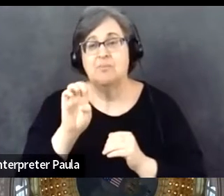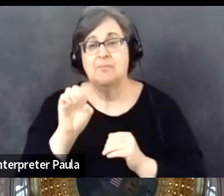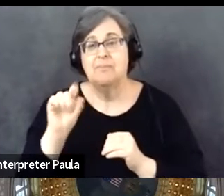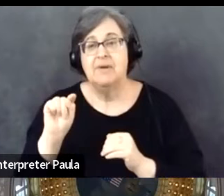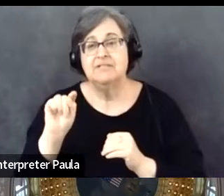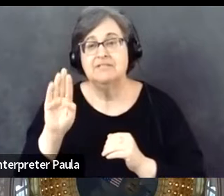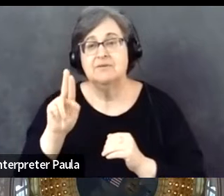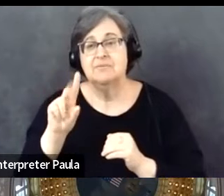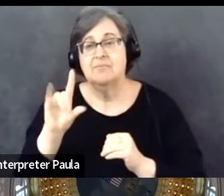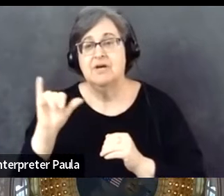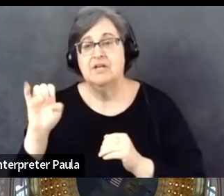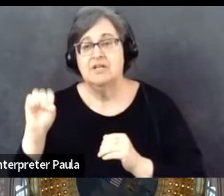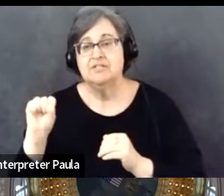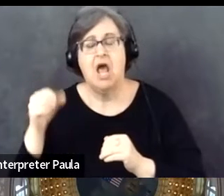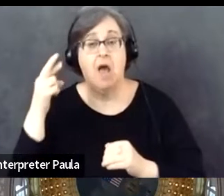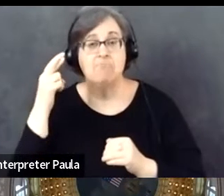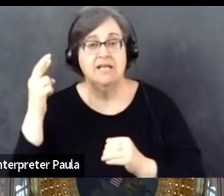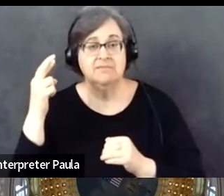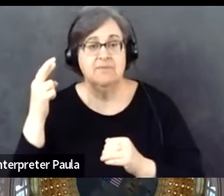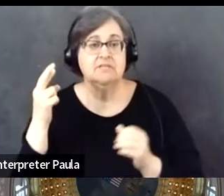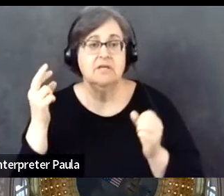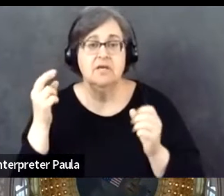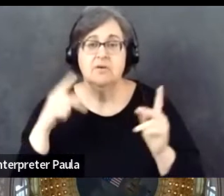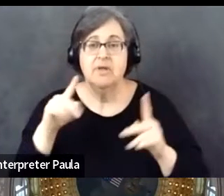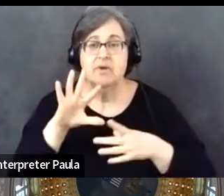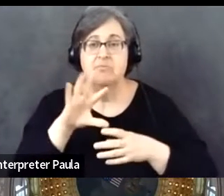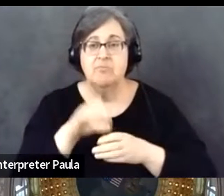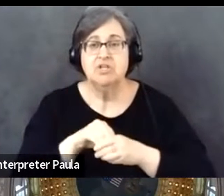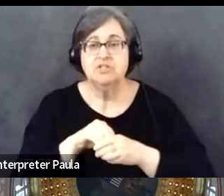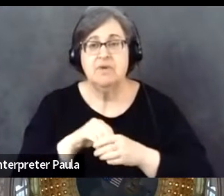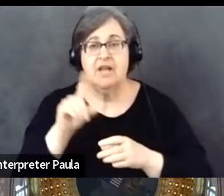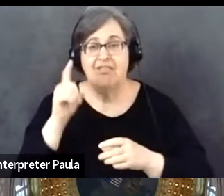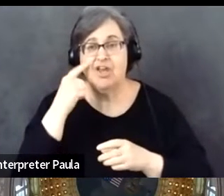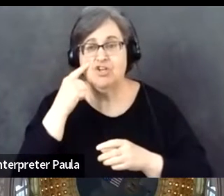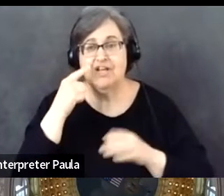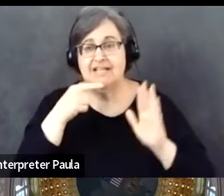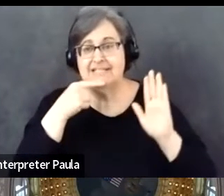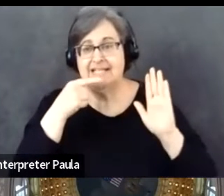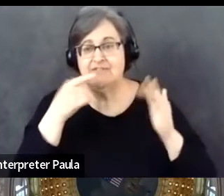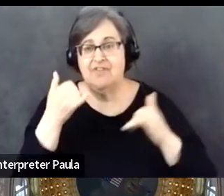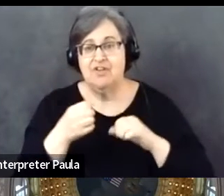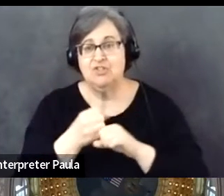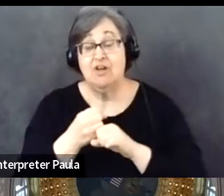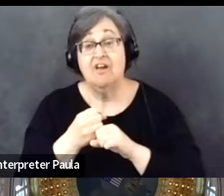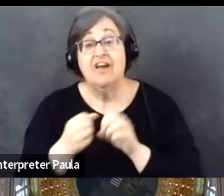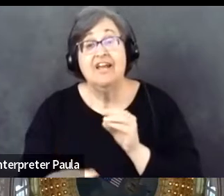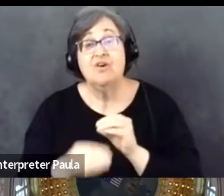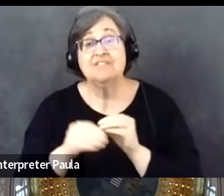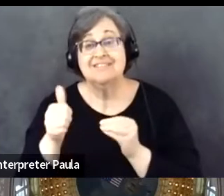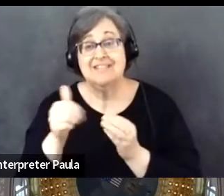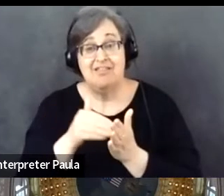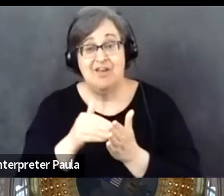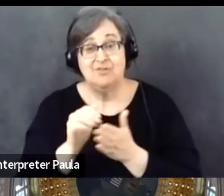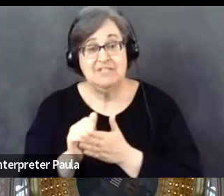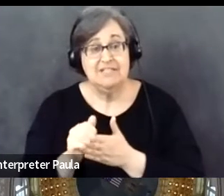were participated in Best Buddies at the Capitol to testify this year, and they got an extra